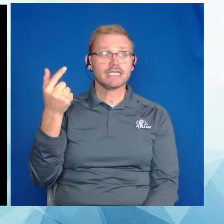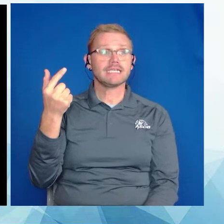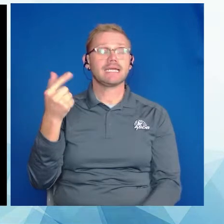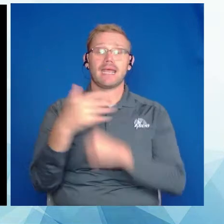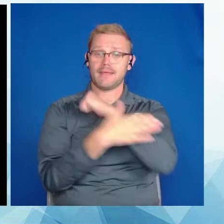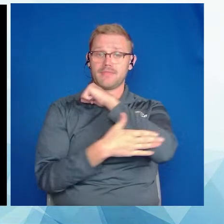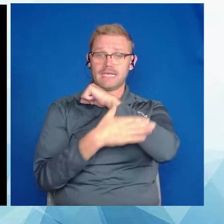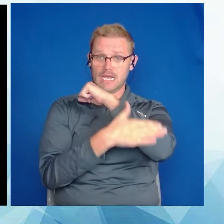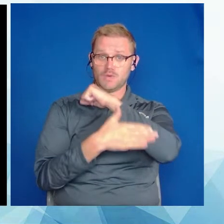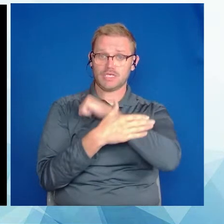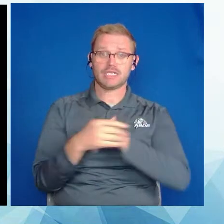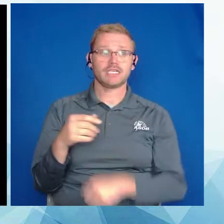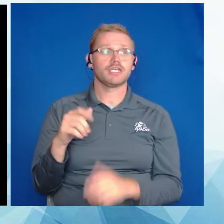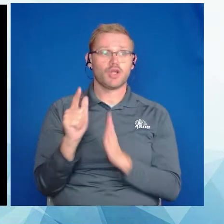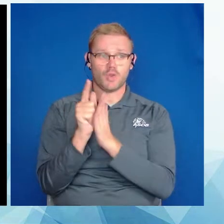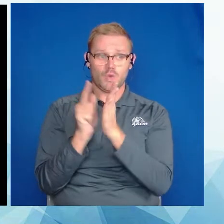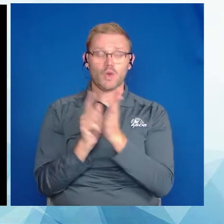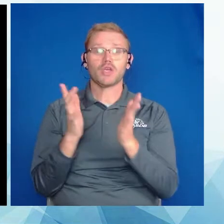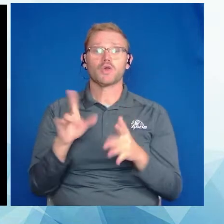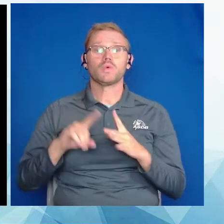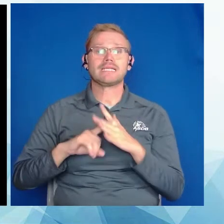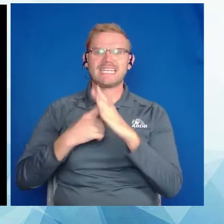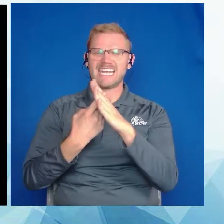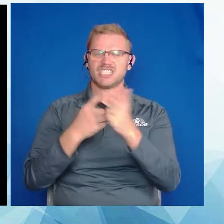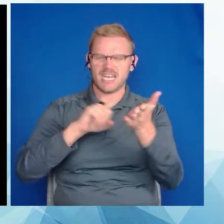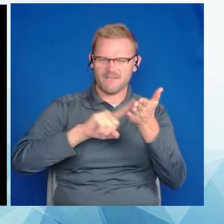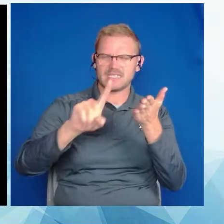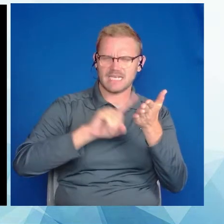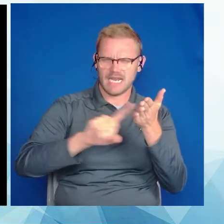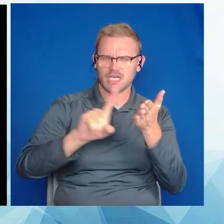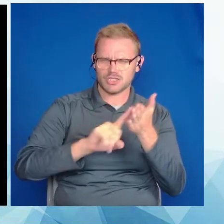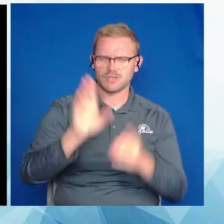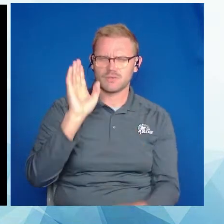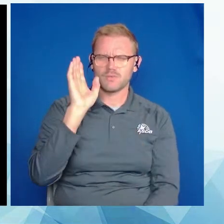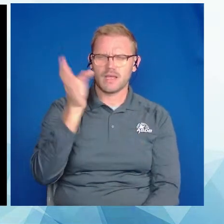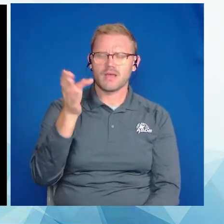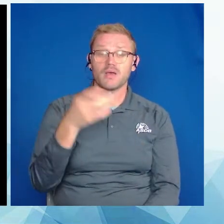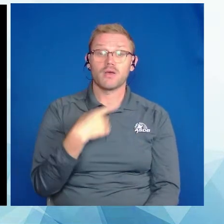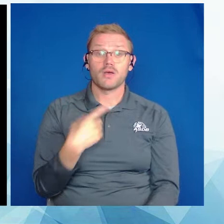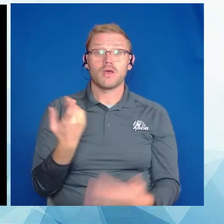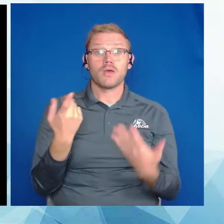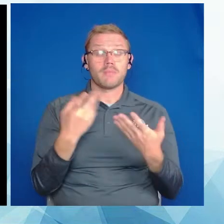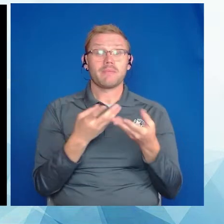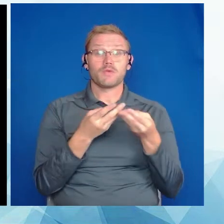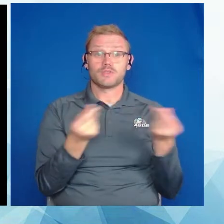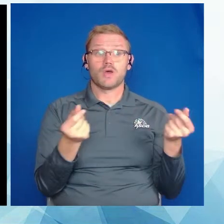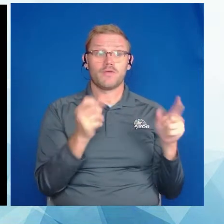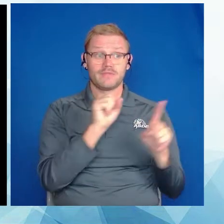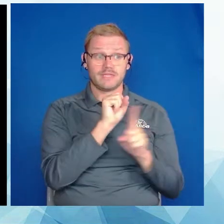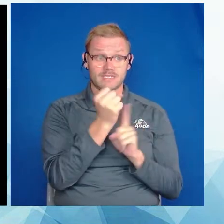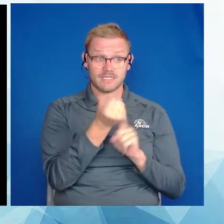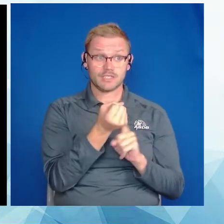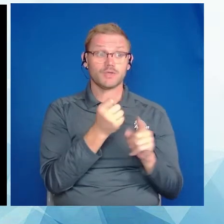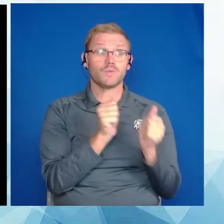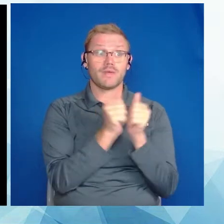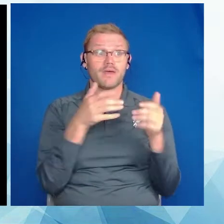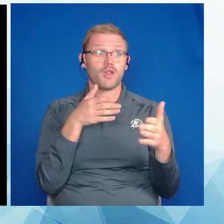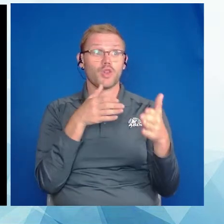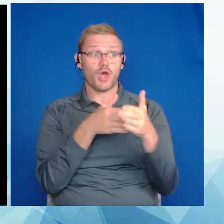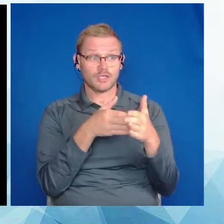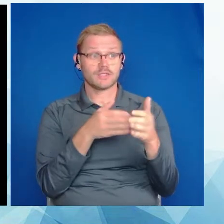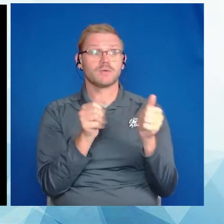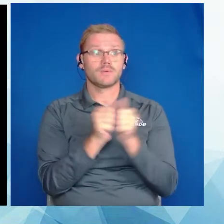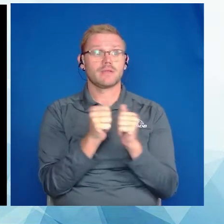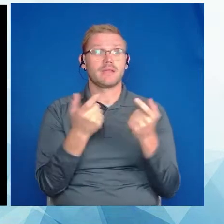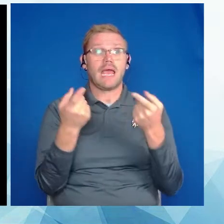attorney will initiate an investigation, may resolve the issue, or actually file a lawsuit where the public body